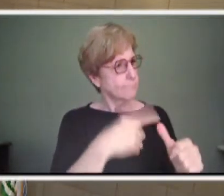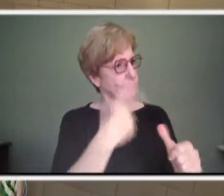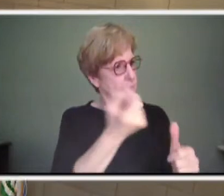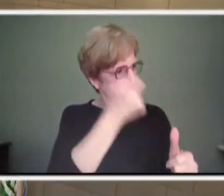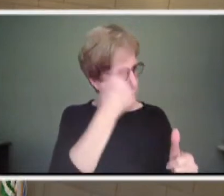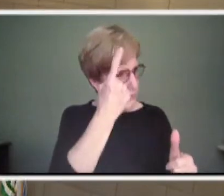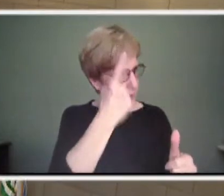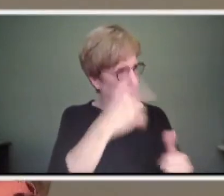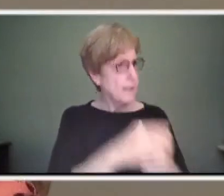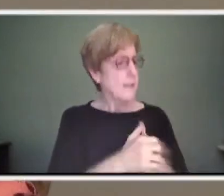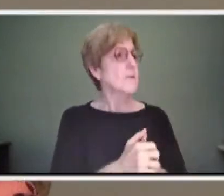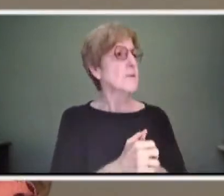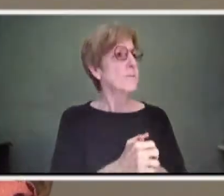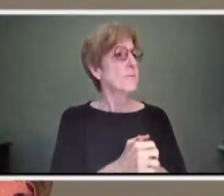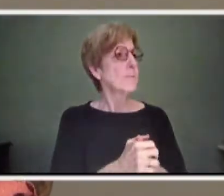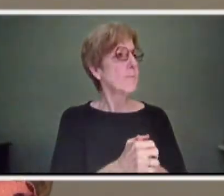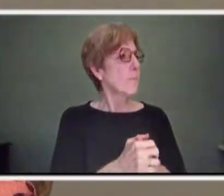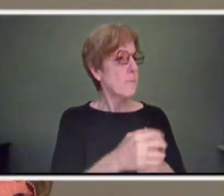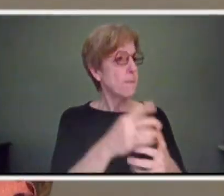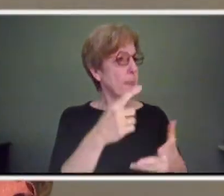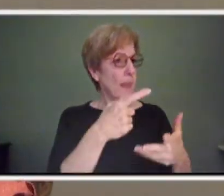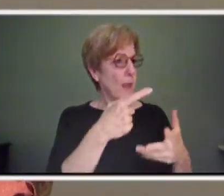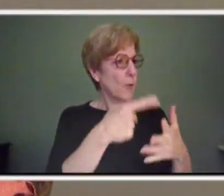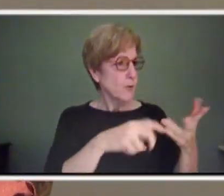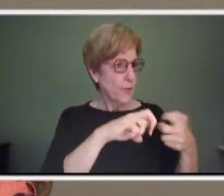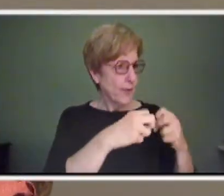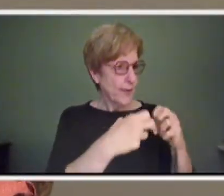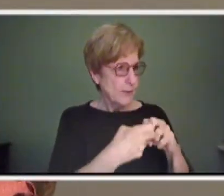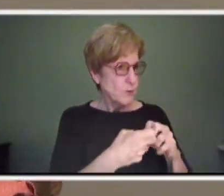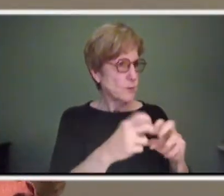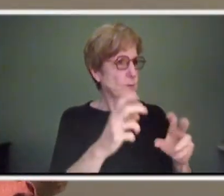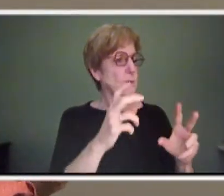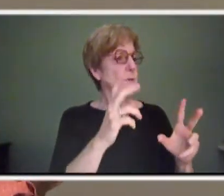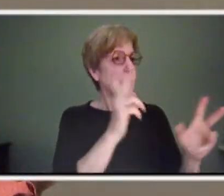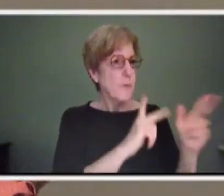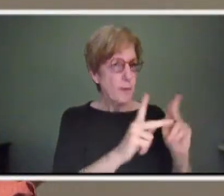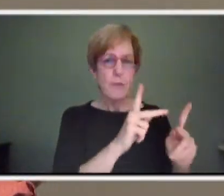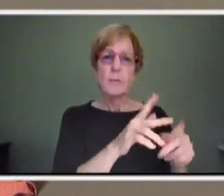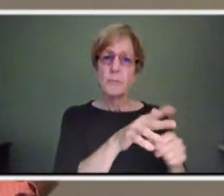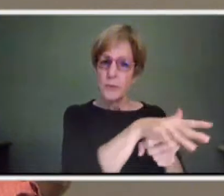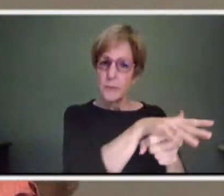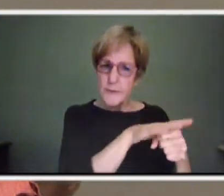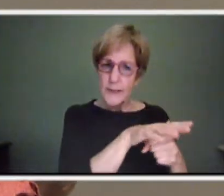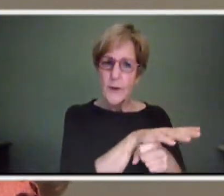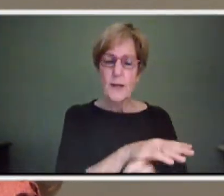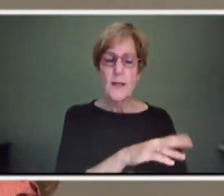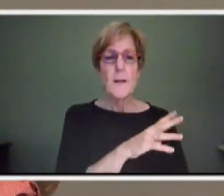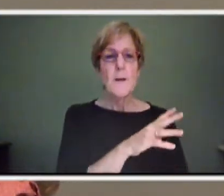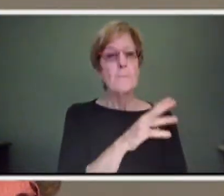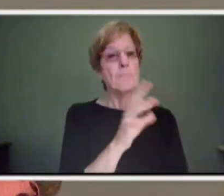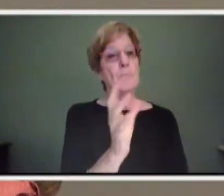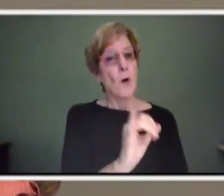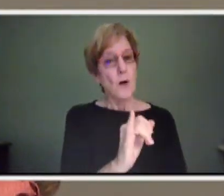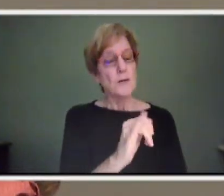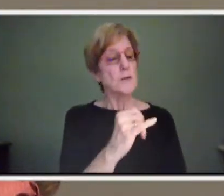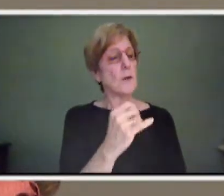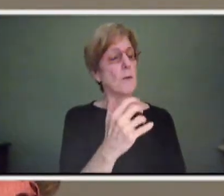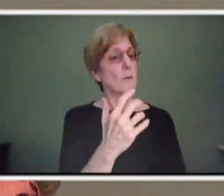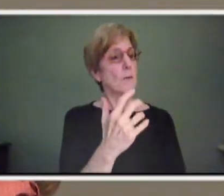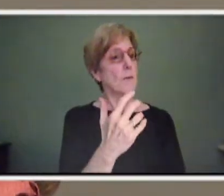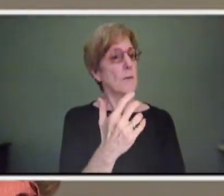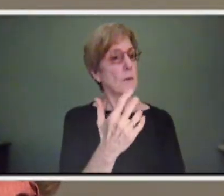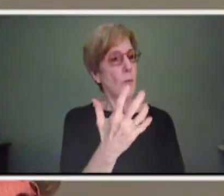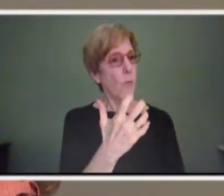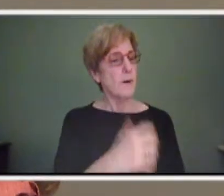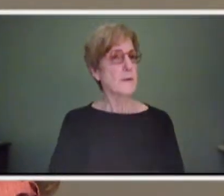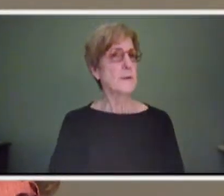in as it relates to the issues with the constituents for Councilmember Watlington. I would also like to just in